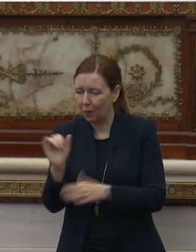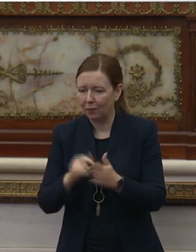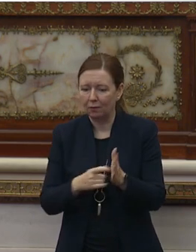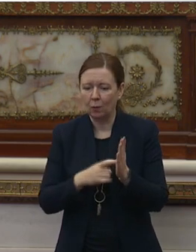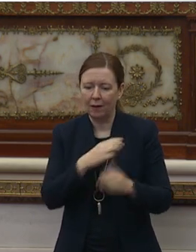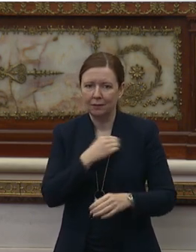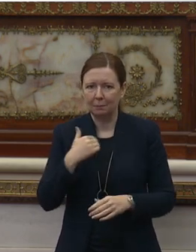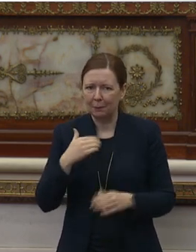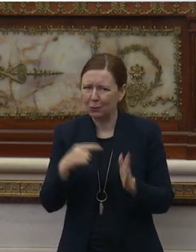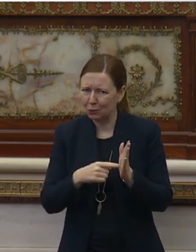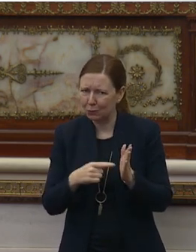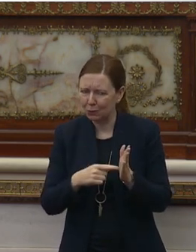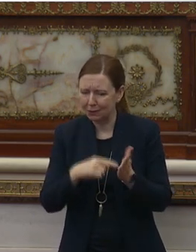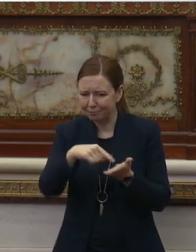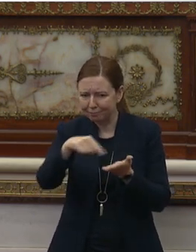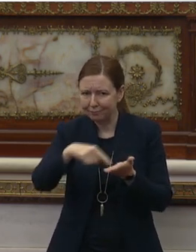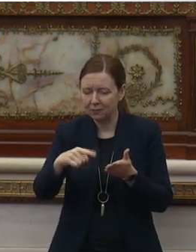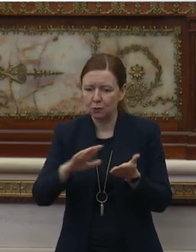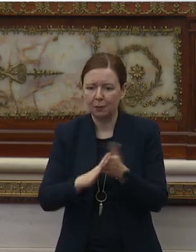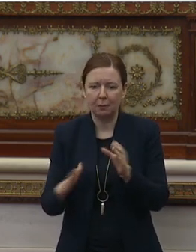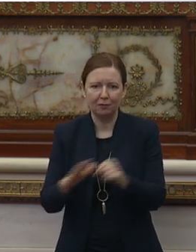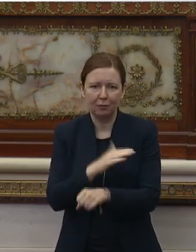member dues to be a full member.